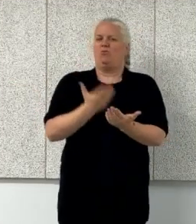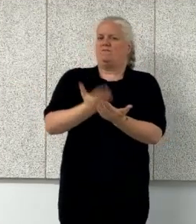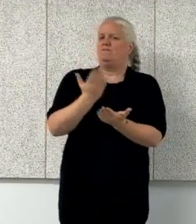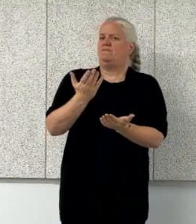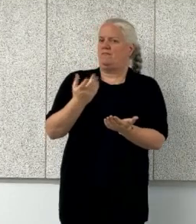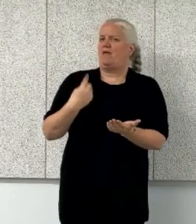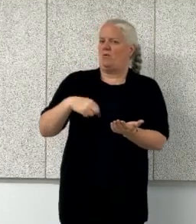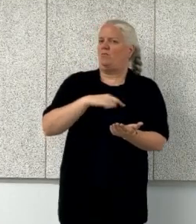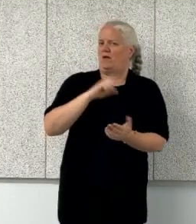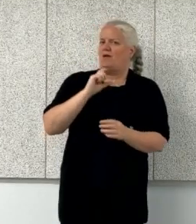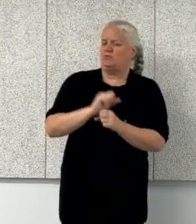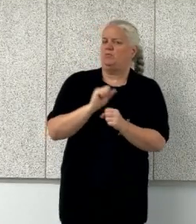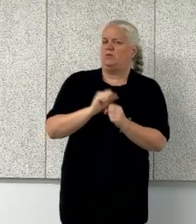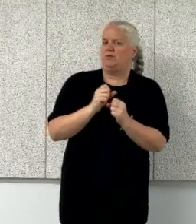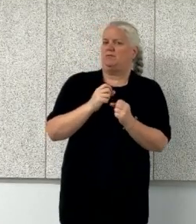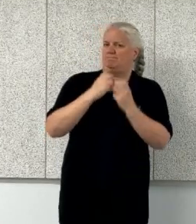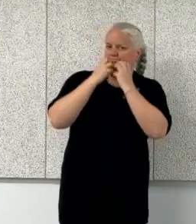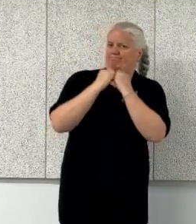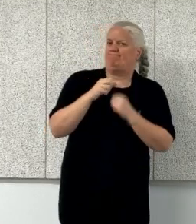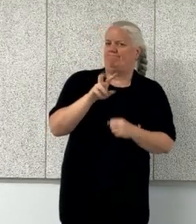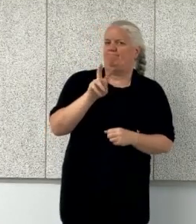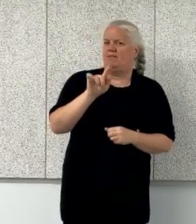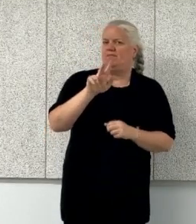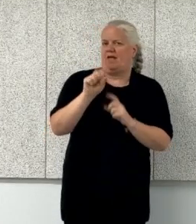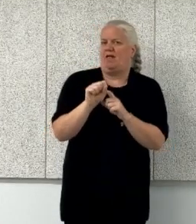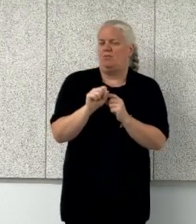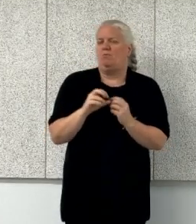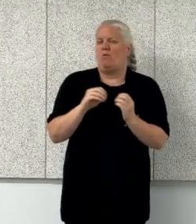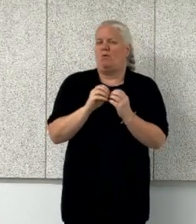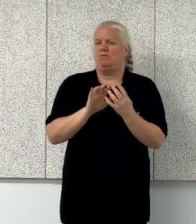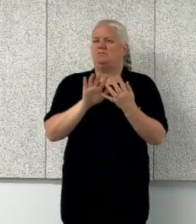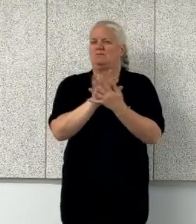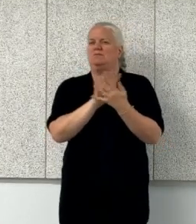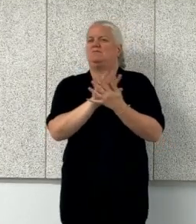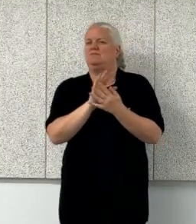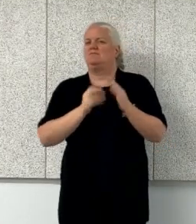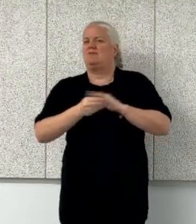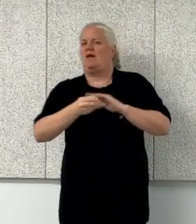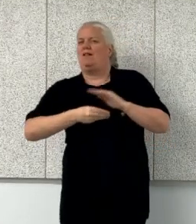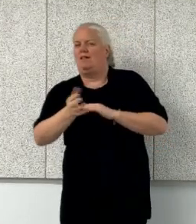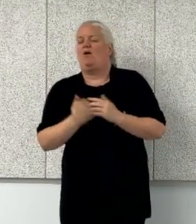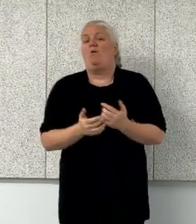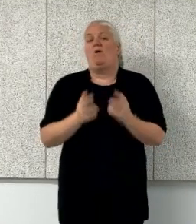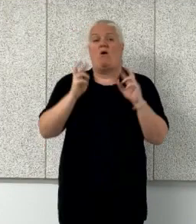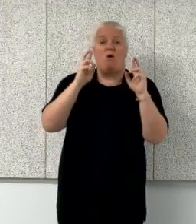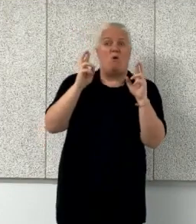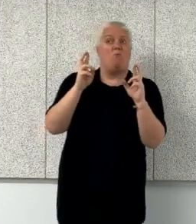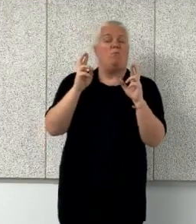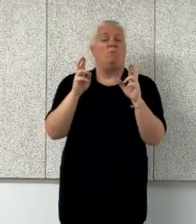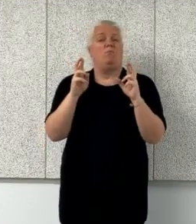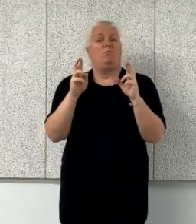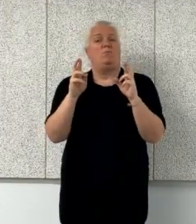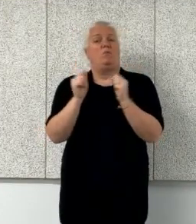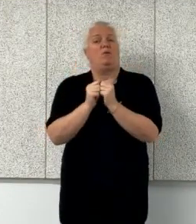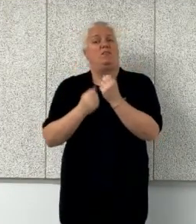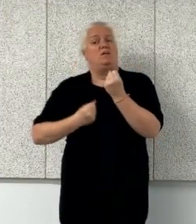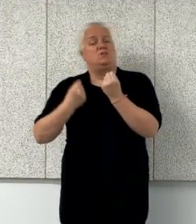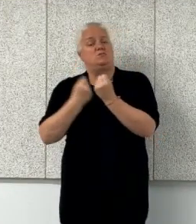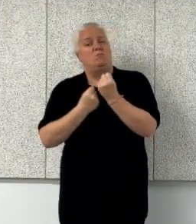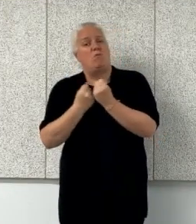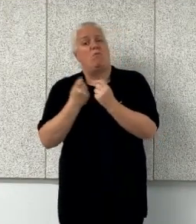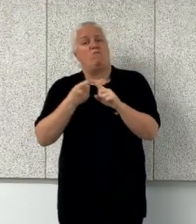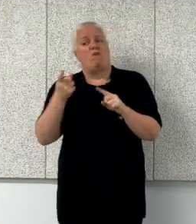marketing approach, but it's more on the subtle side. And then the hope is that, like, you know, with support from our development teams and with